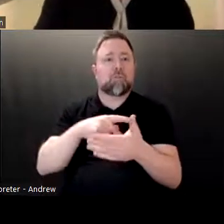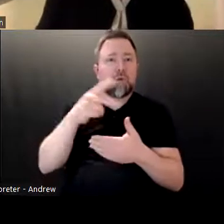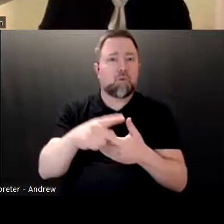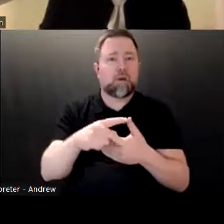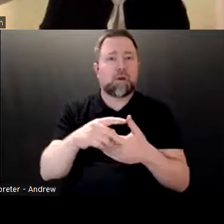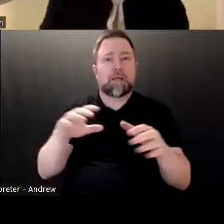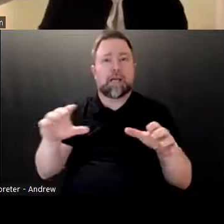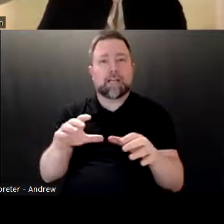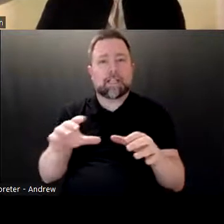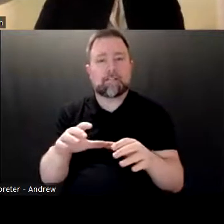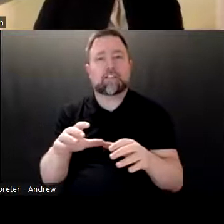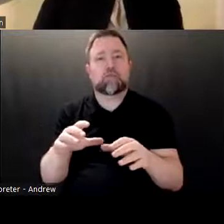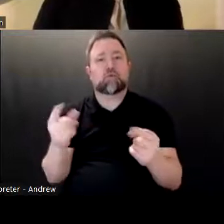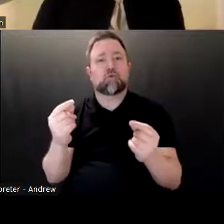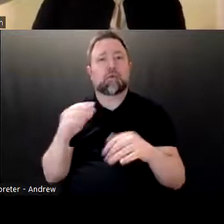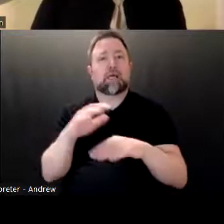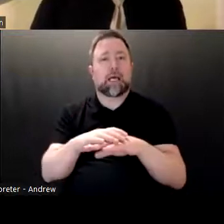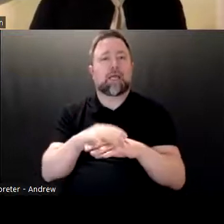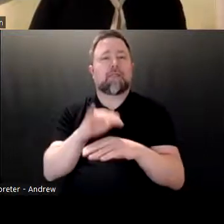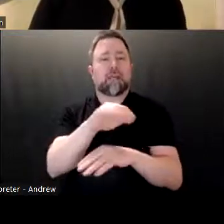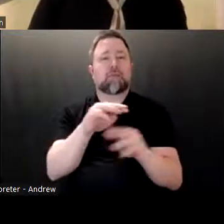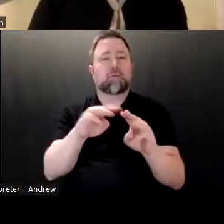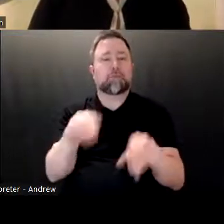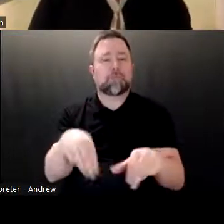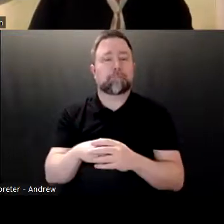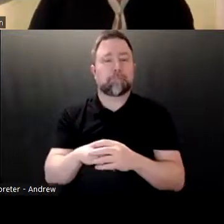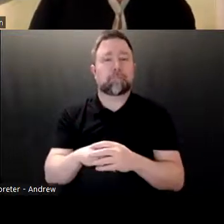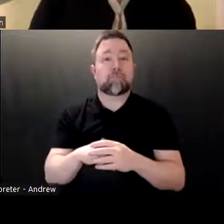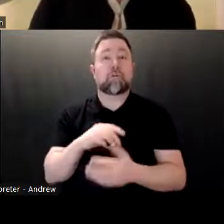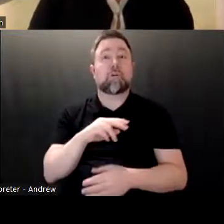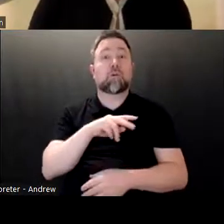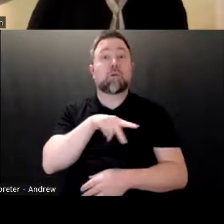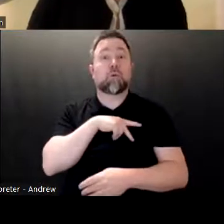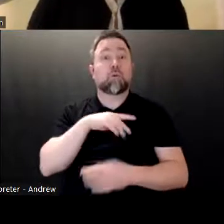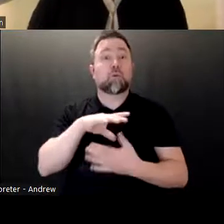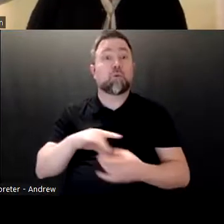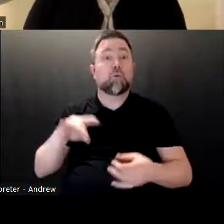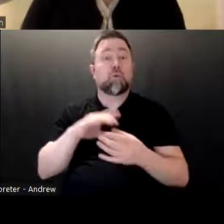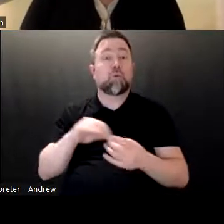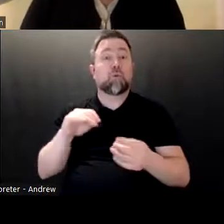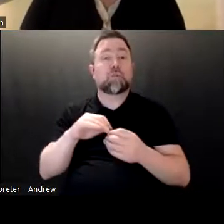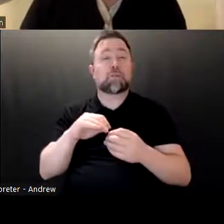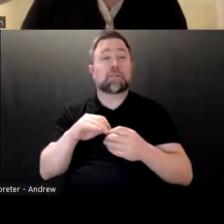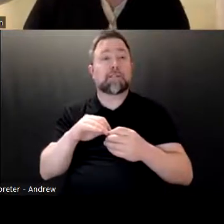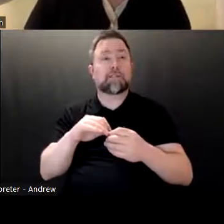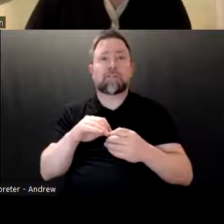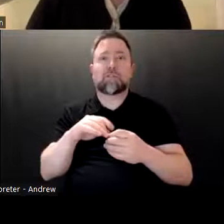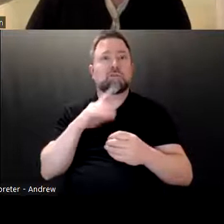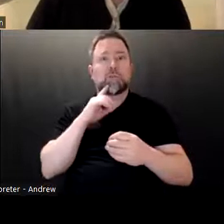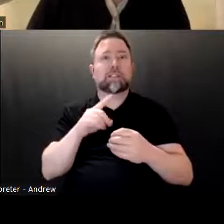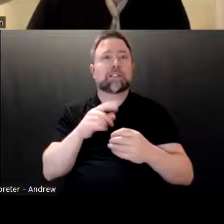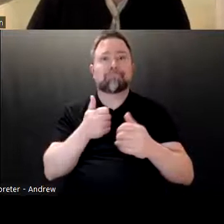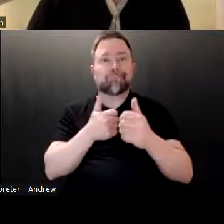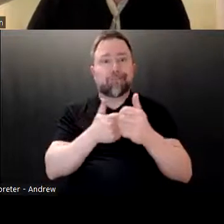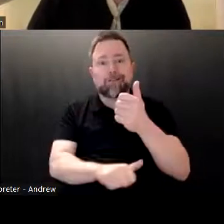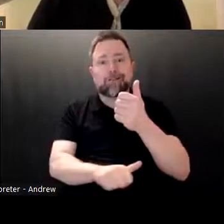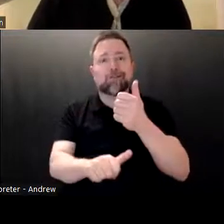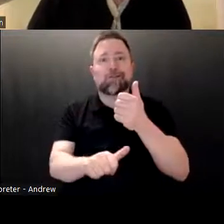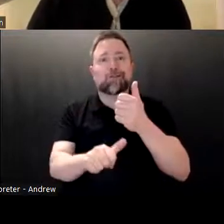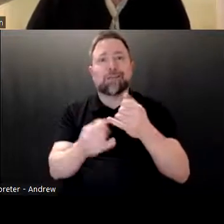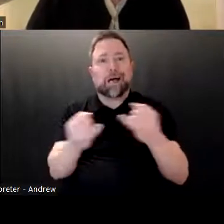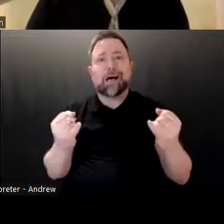personal relationships and collaborations really informed his creative approach. So I'm going to take a few minutes and talk about